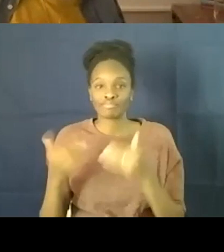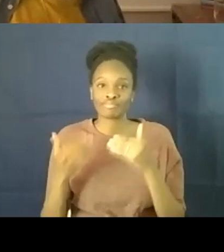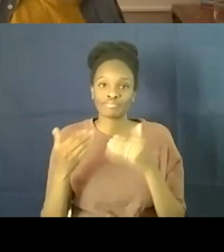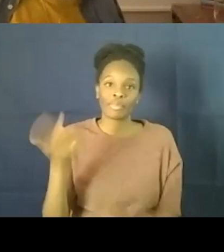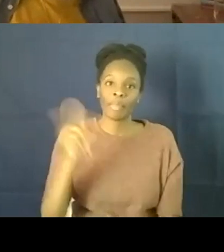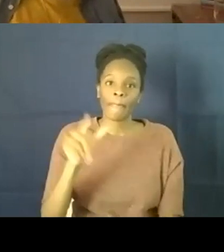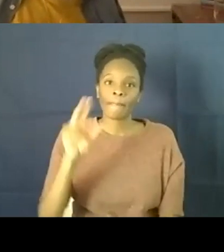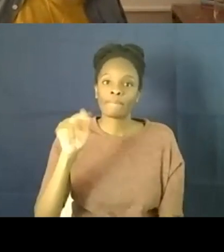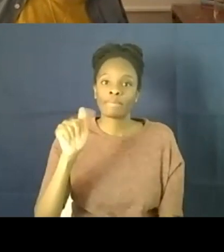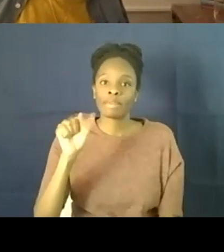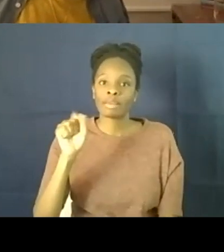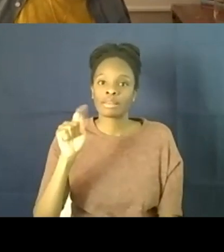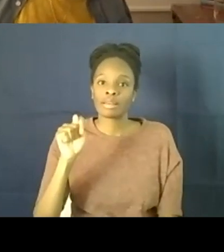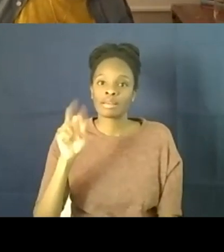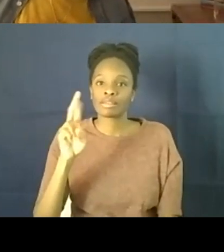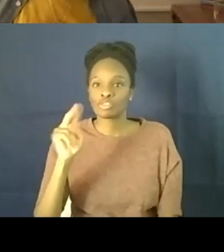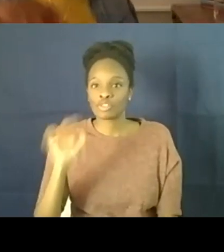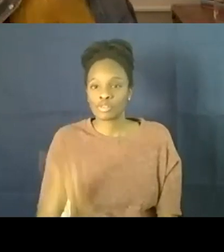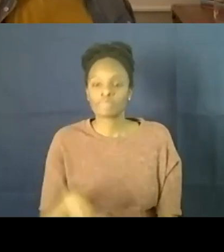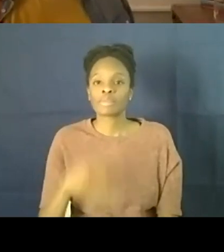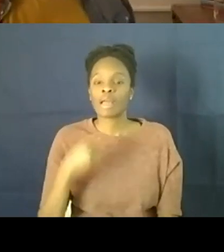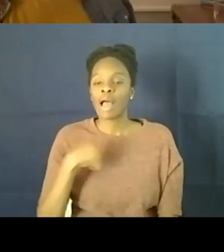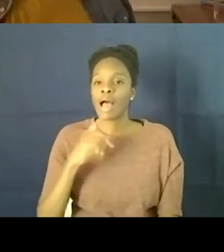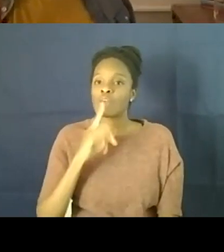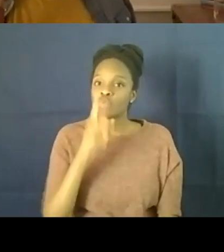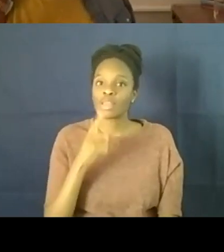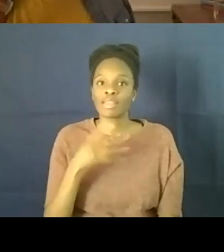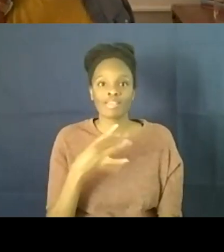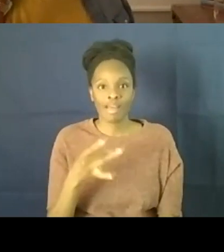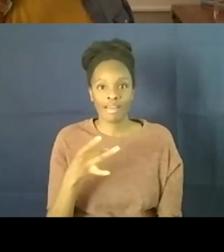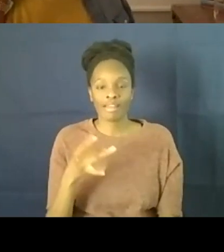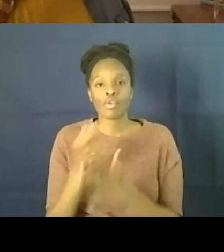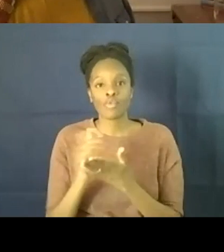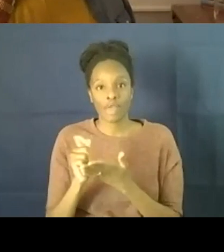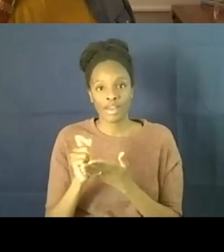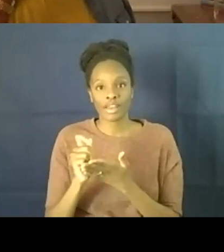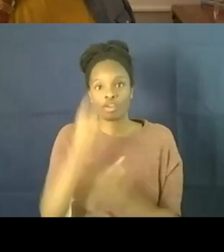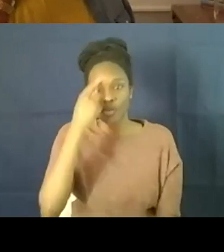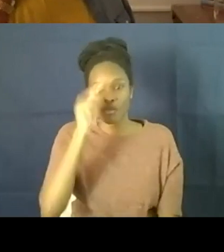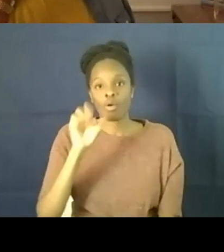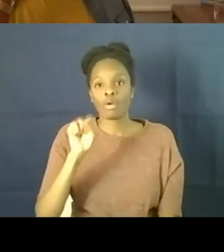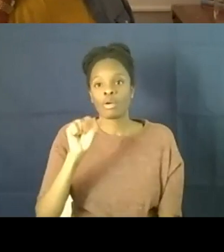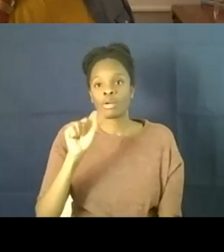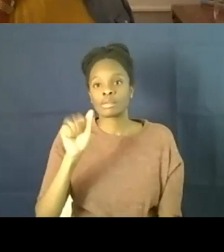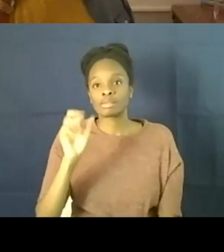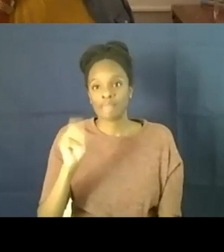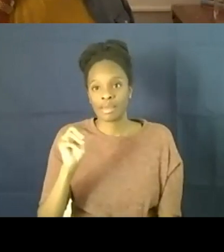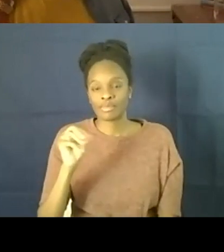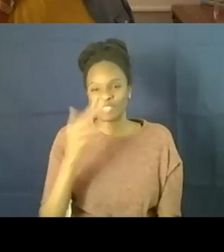Well, I really like writing for Sam. And, you know, the funny thing is the first